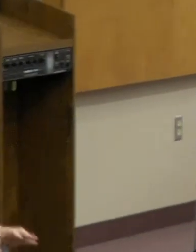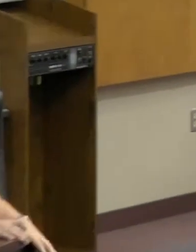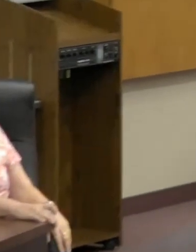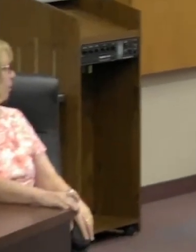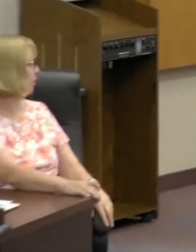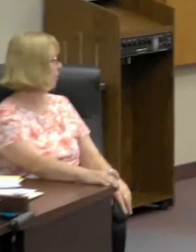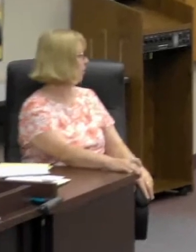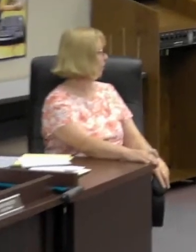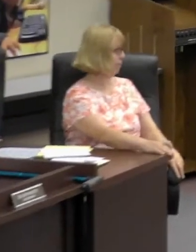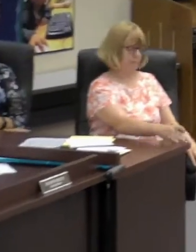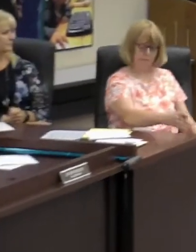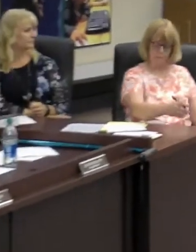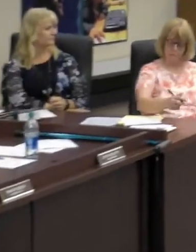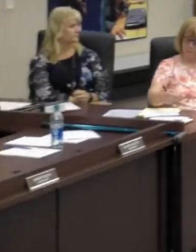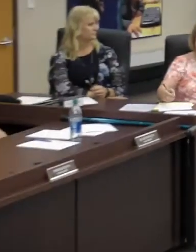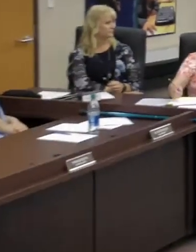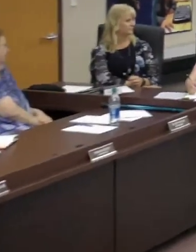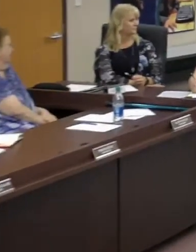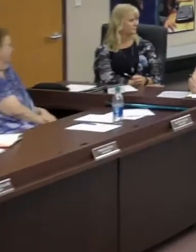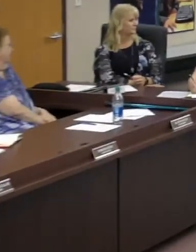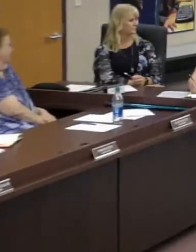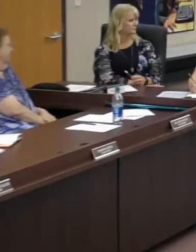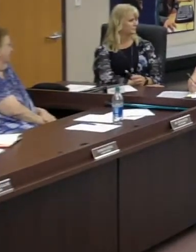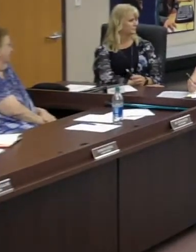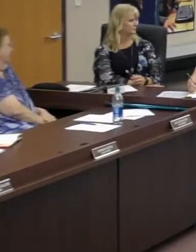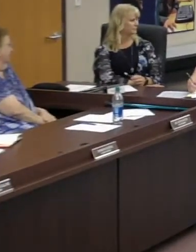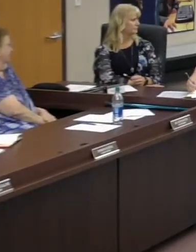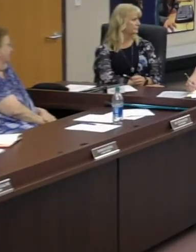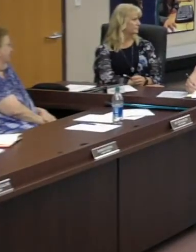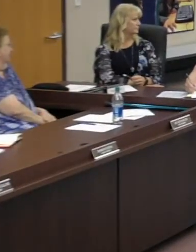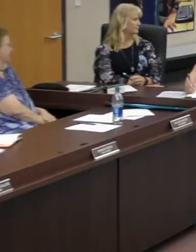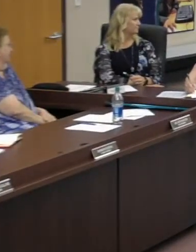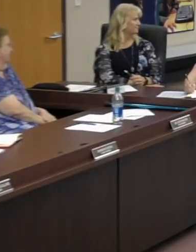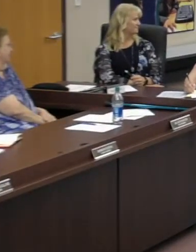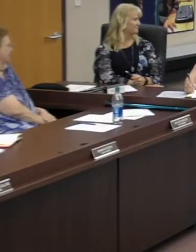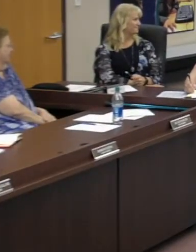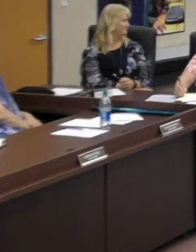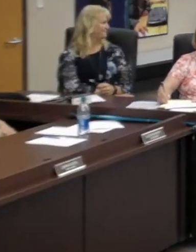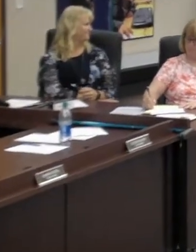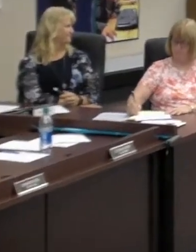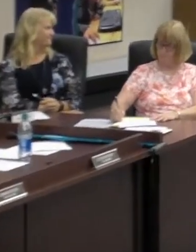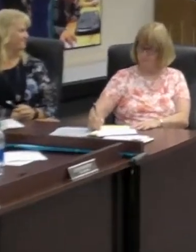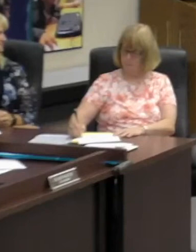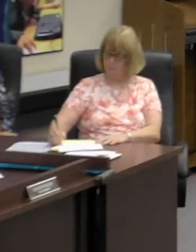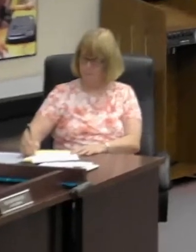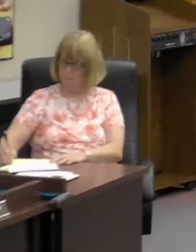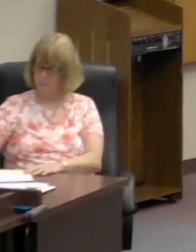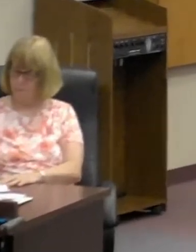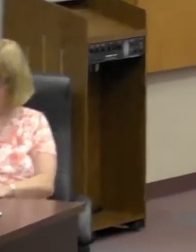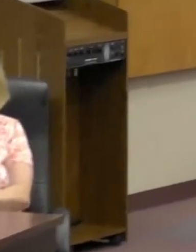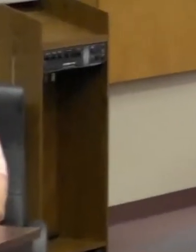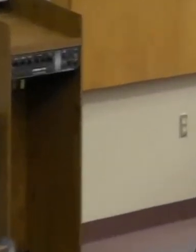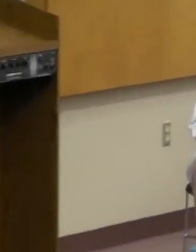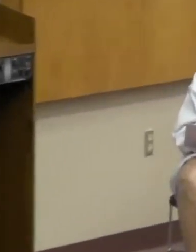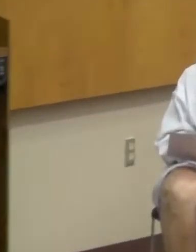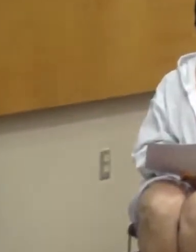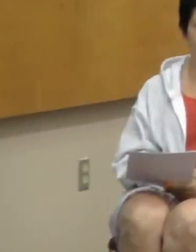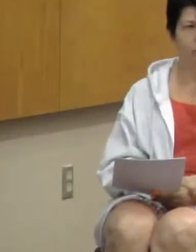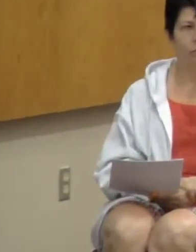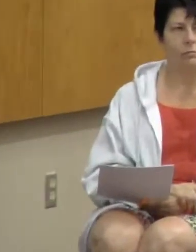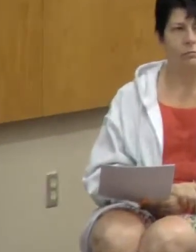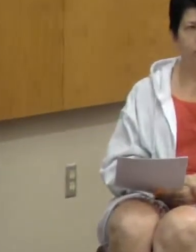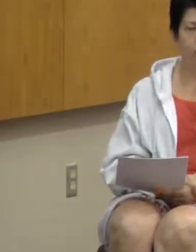the chair of the foundation, we've had many highlights. Love giving out scholarships to students, grants to teachers, and many wonderful things along the